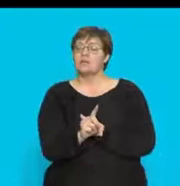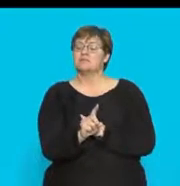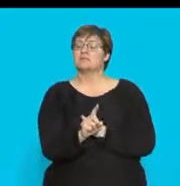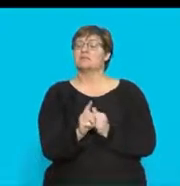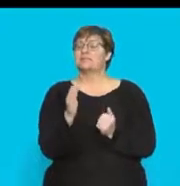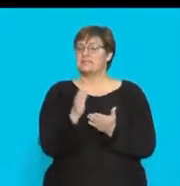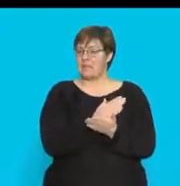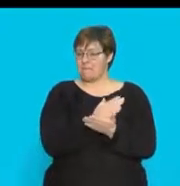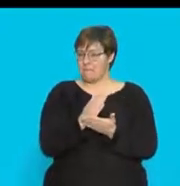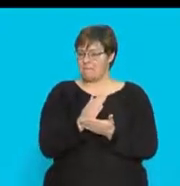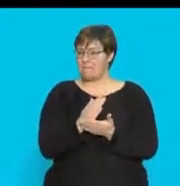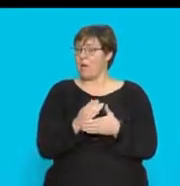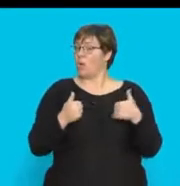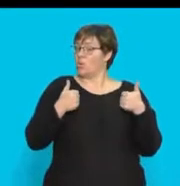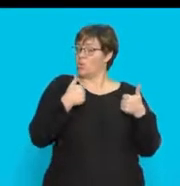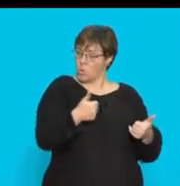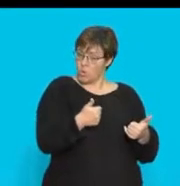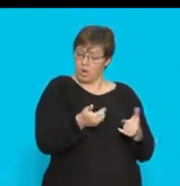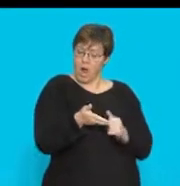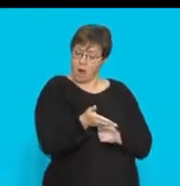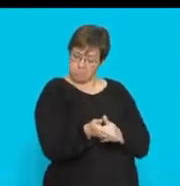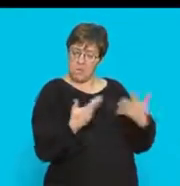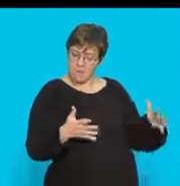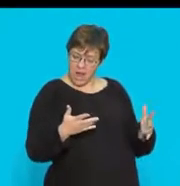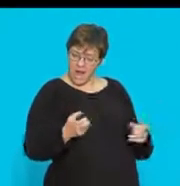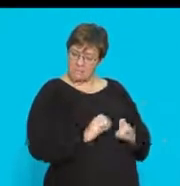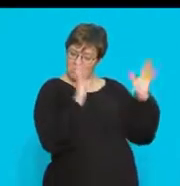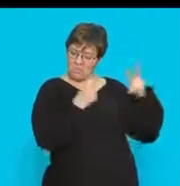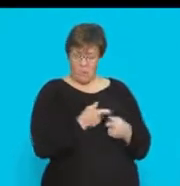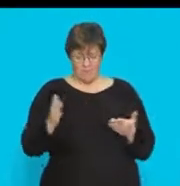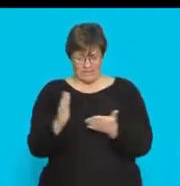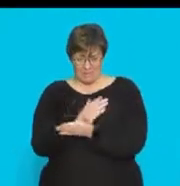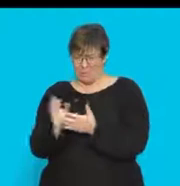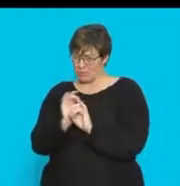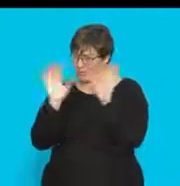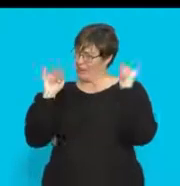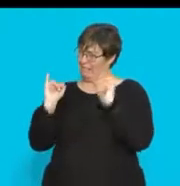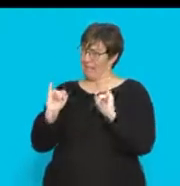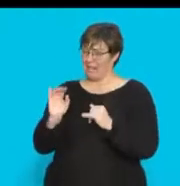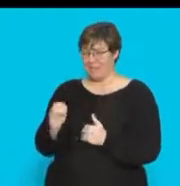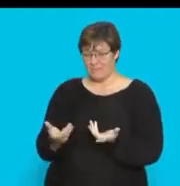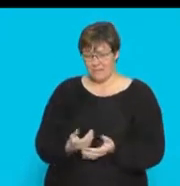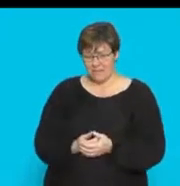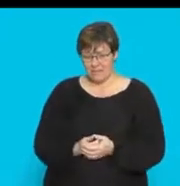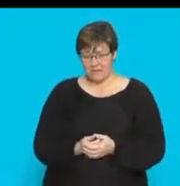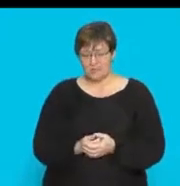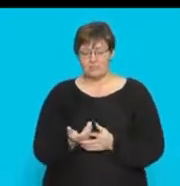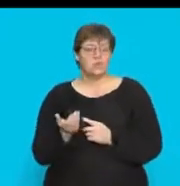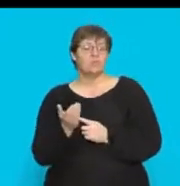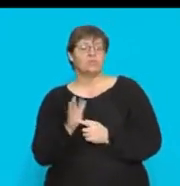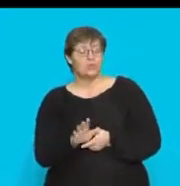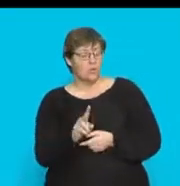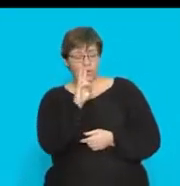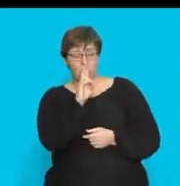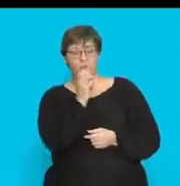hold something really good and new, or maybe not so much. Now I want to show you, you're going to look at